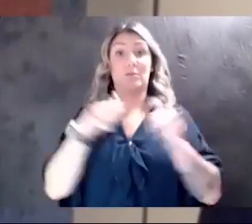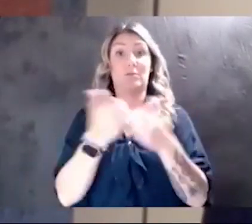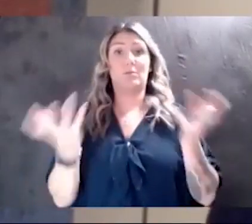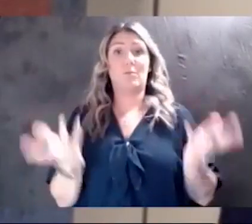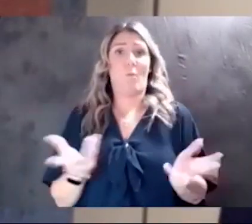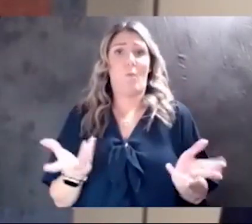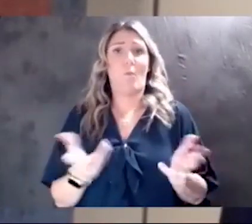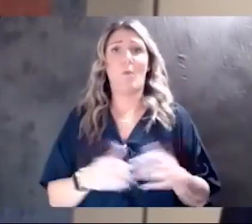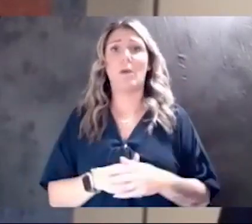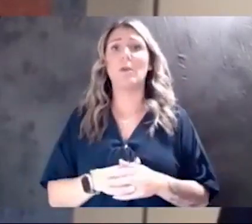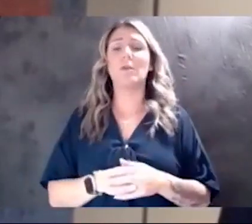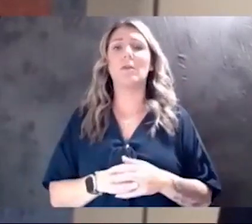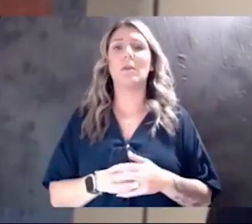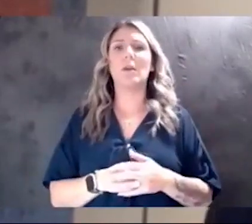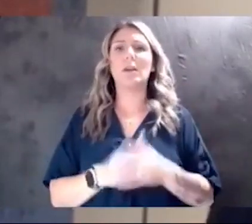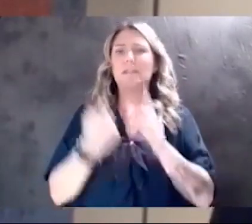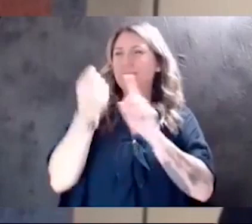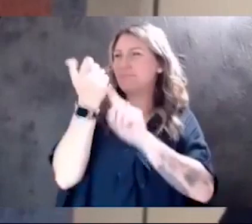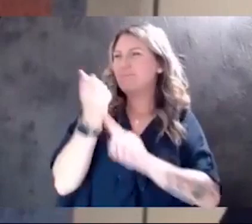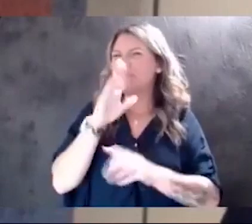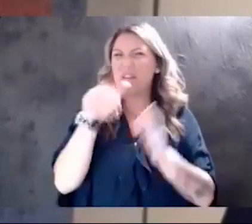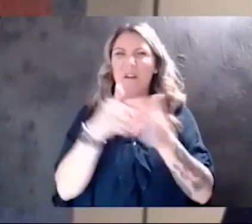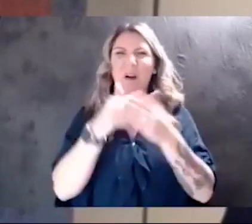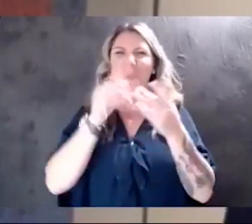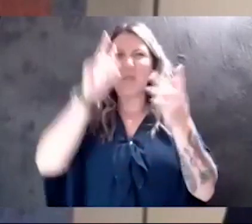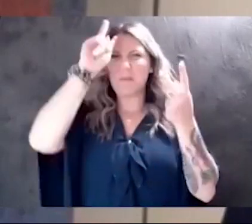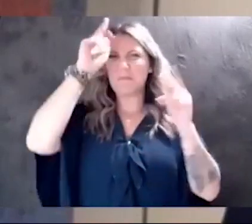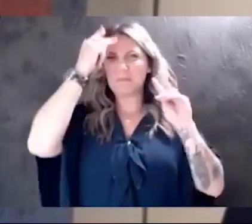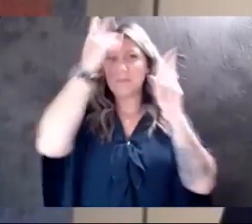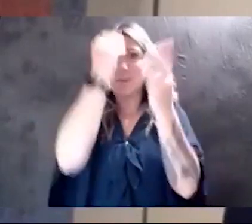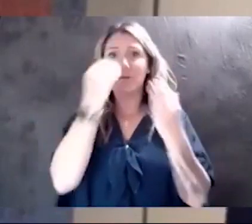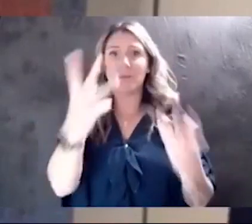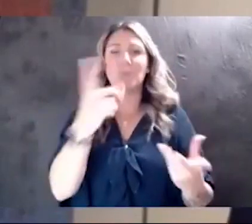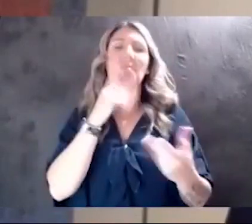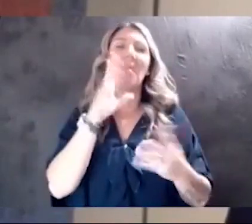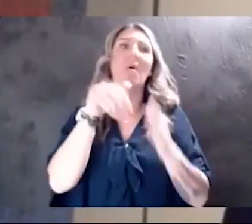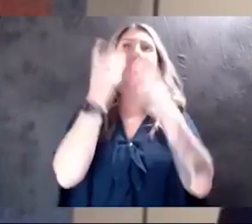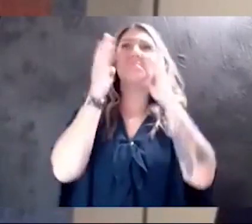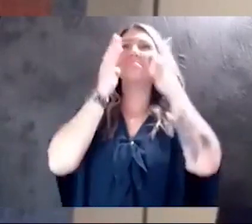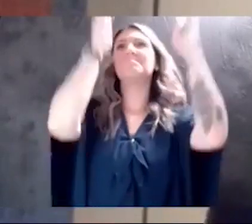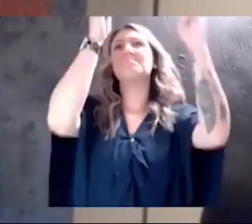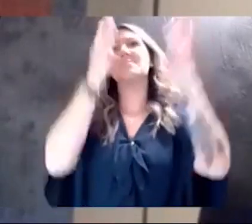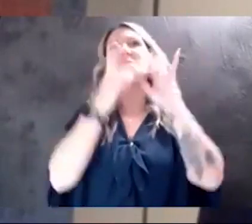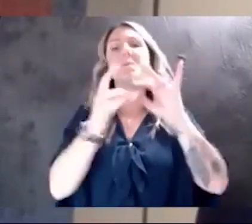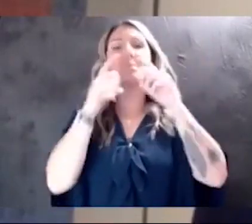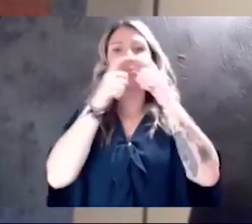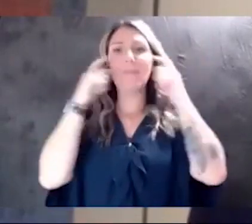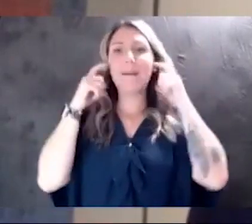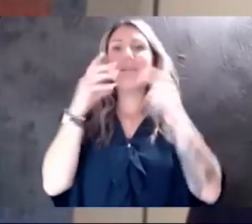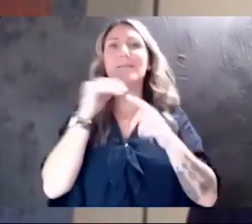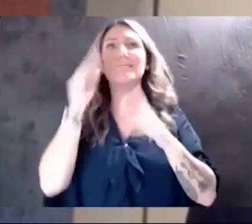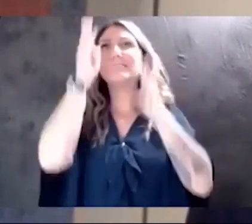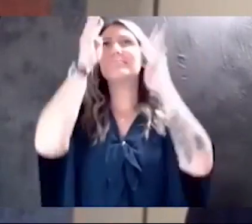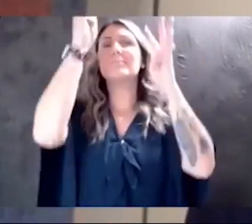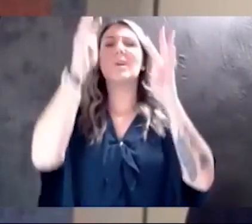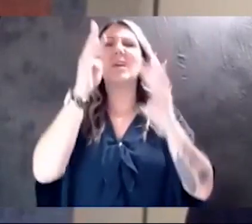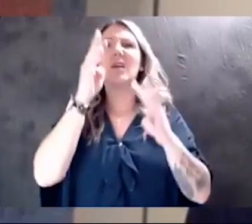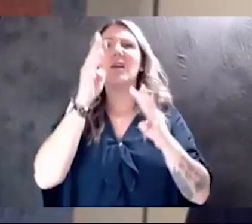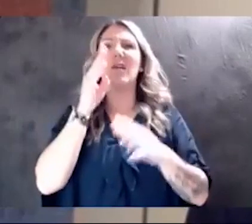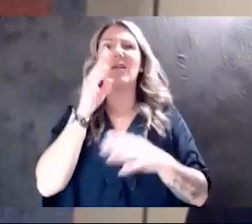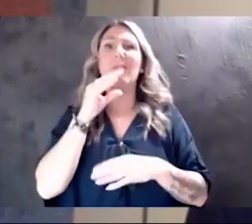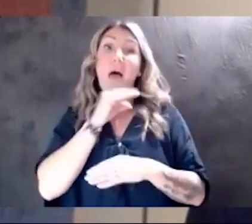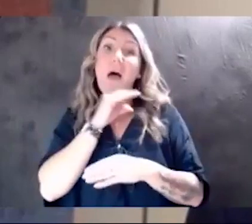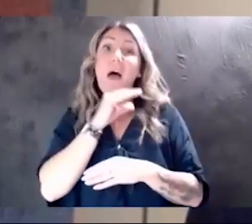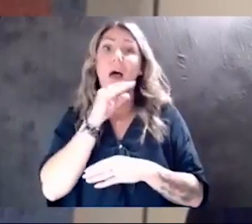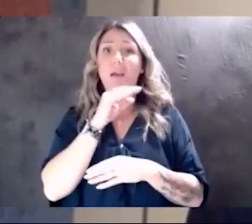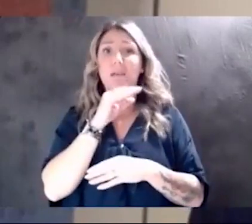to get rid of the misinformation that's out there, get rid of the myths about masking and the myths about the vaccination, and really to have our school